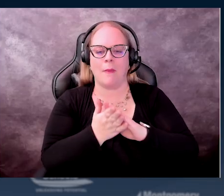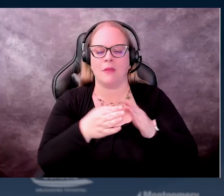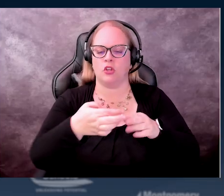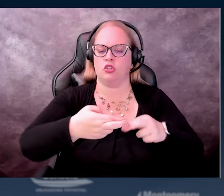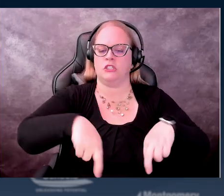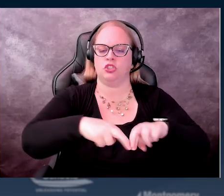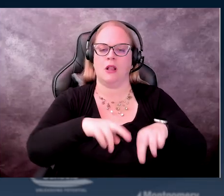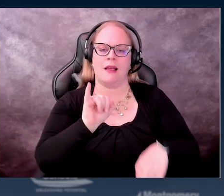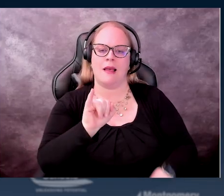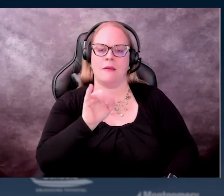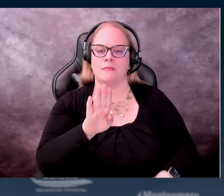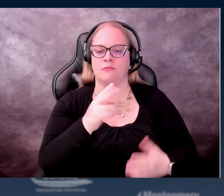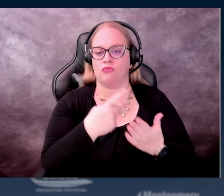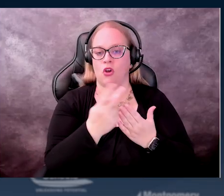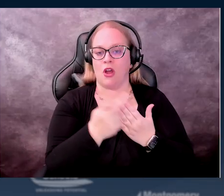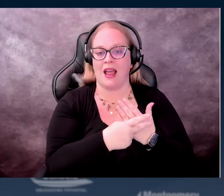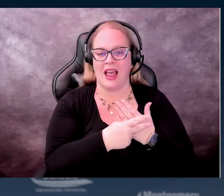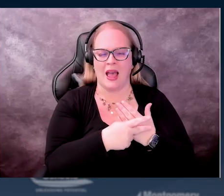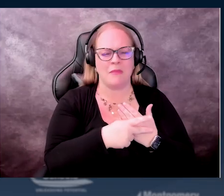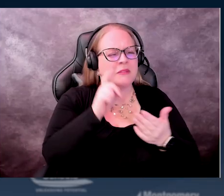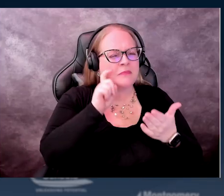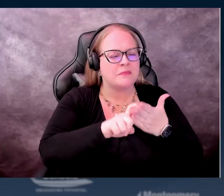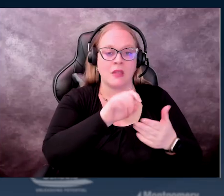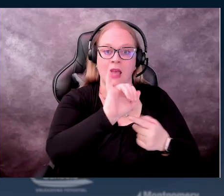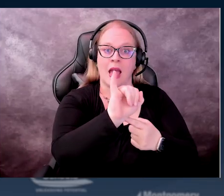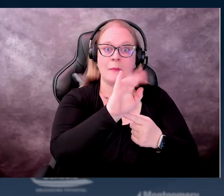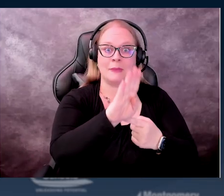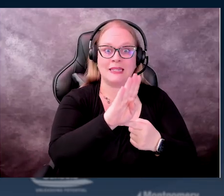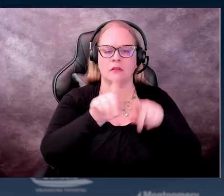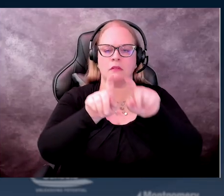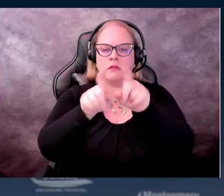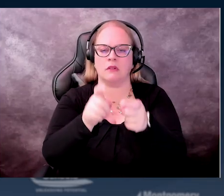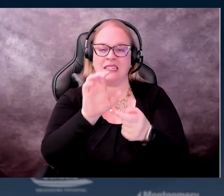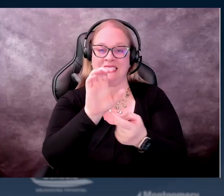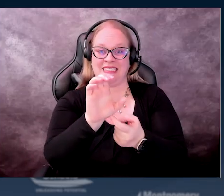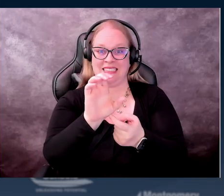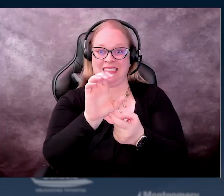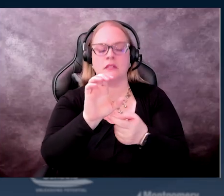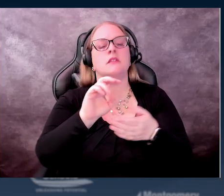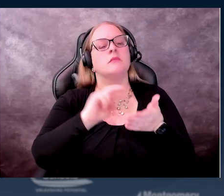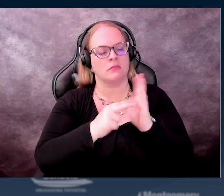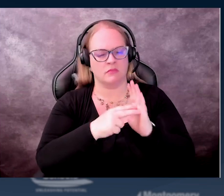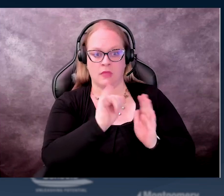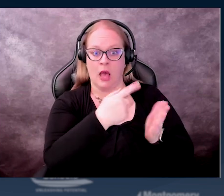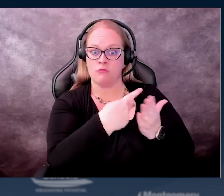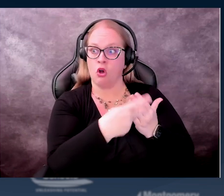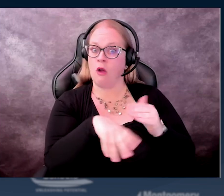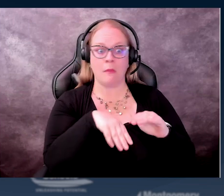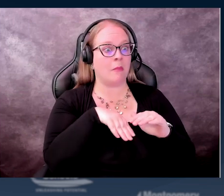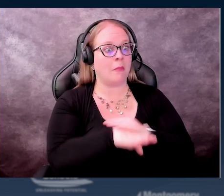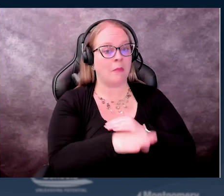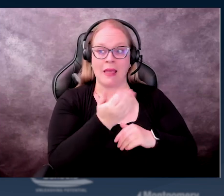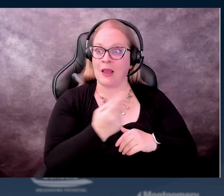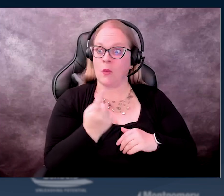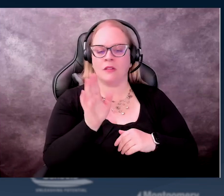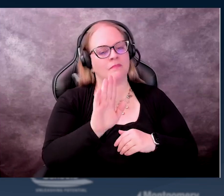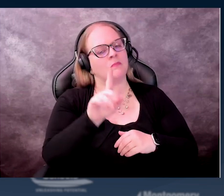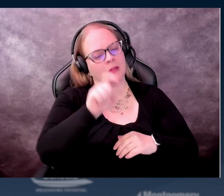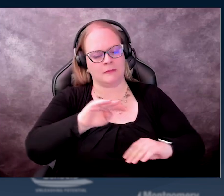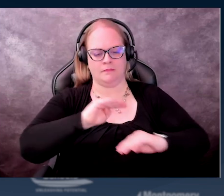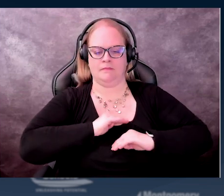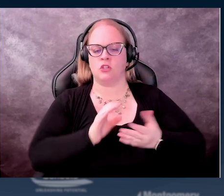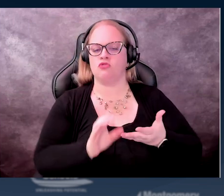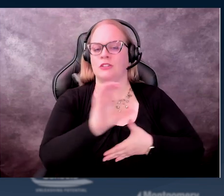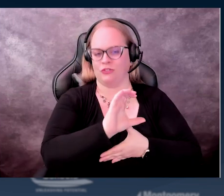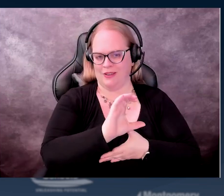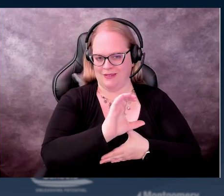a C, close parenthesis. That's a criteria-based program. Students will have to have prerequisites to apply